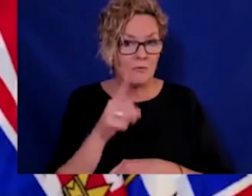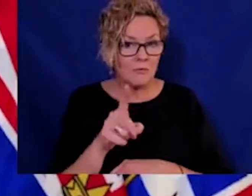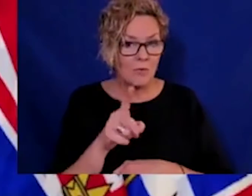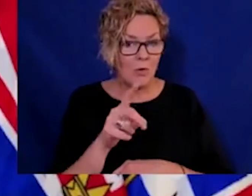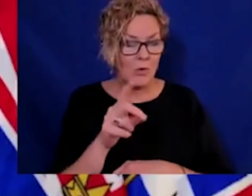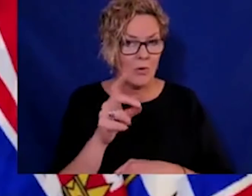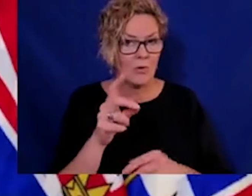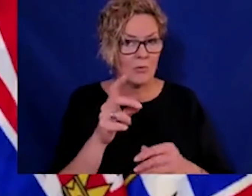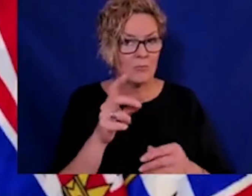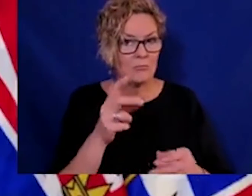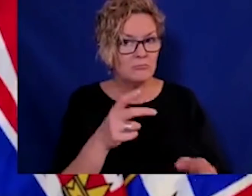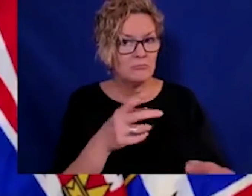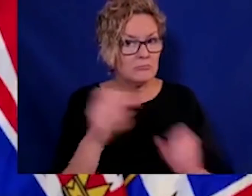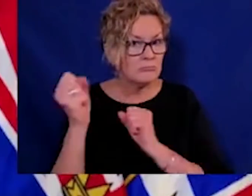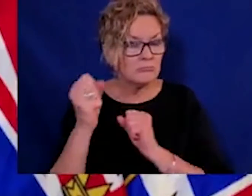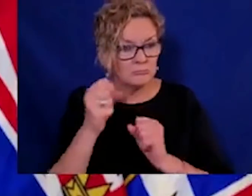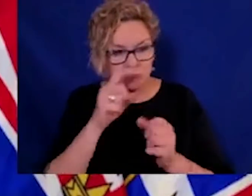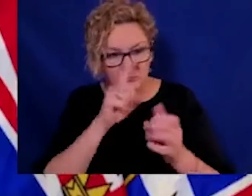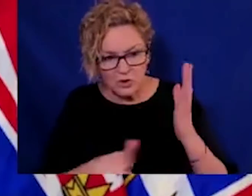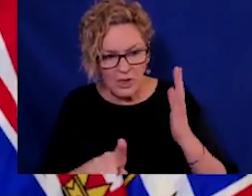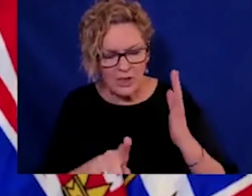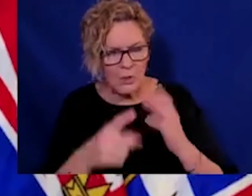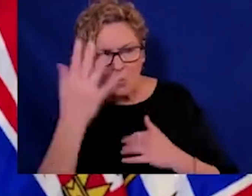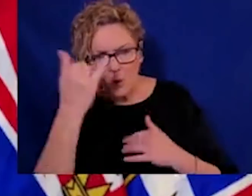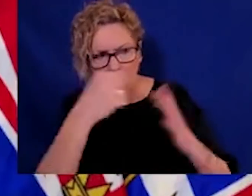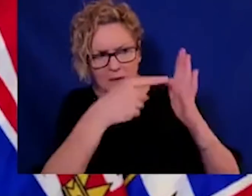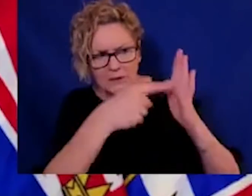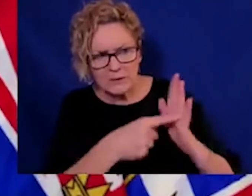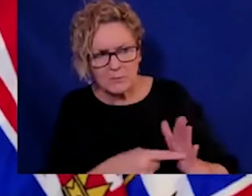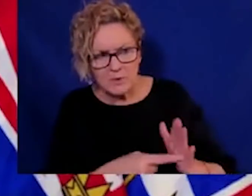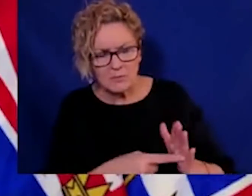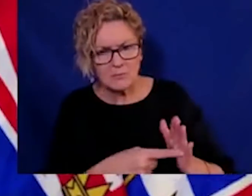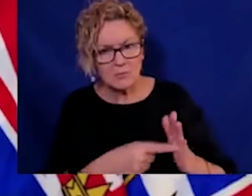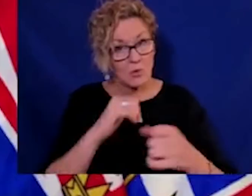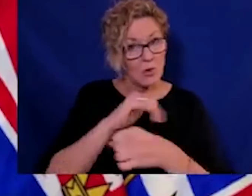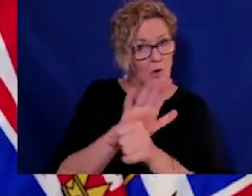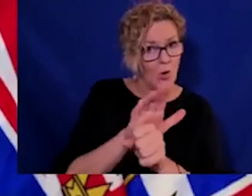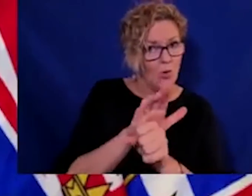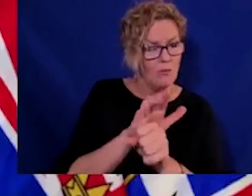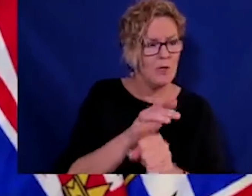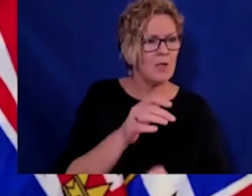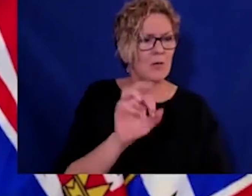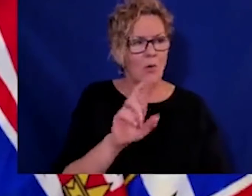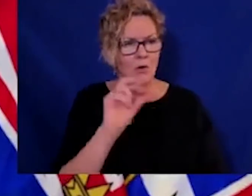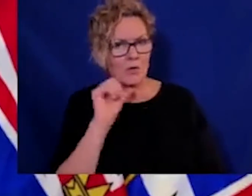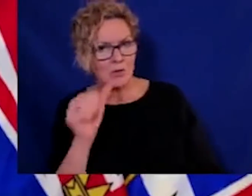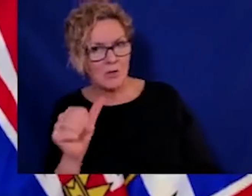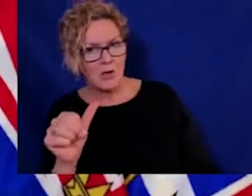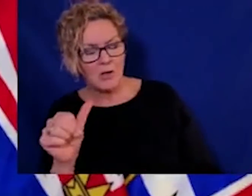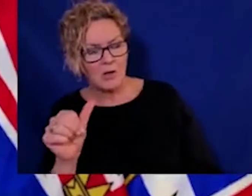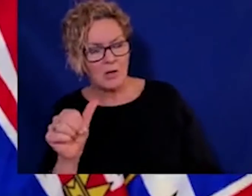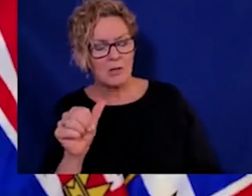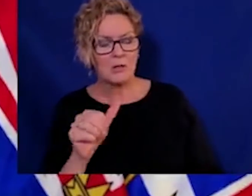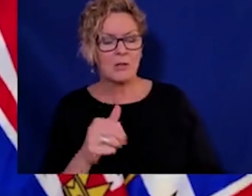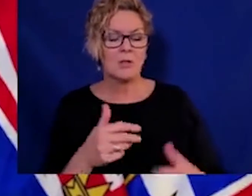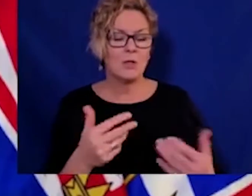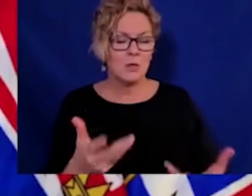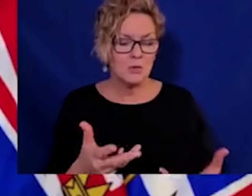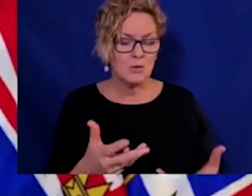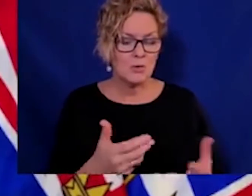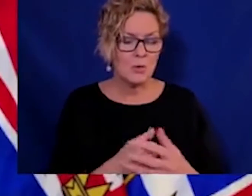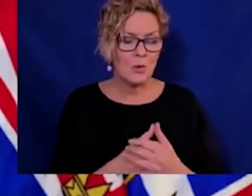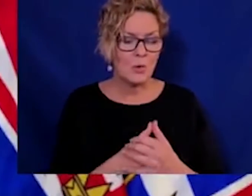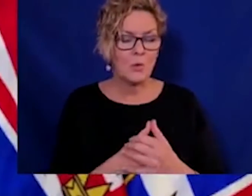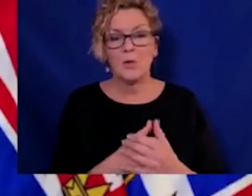it's COVID causing those symptoms or not, particularly in some of the more remote communities in the province where if somebody